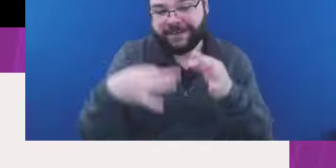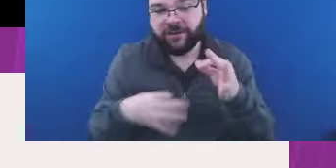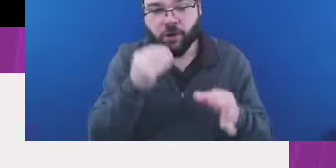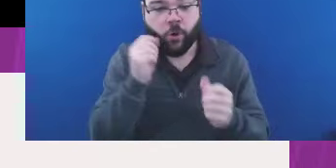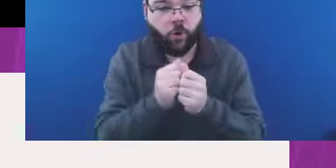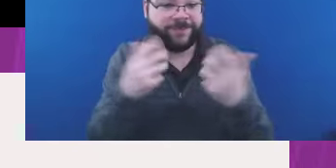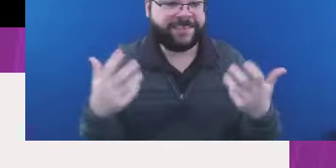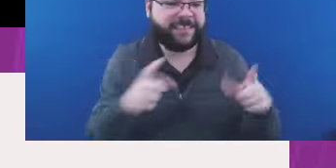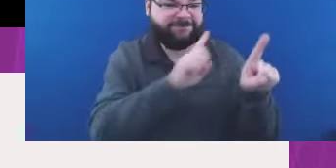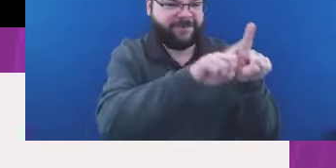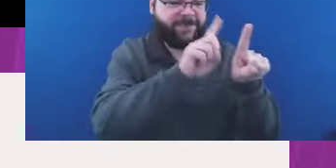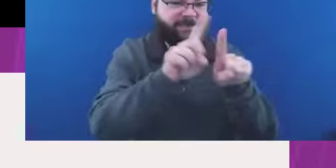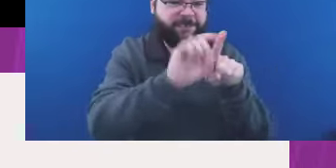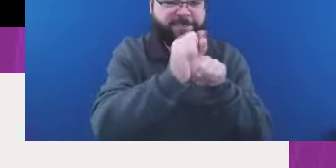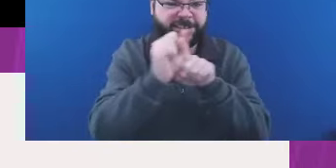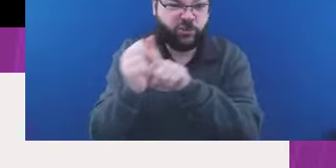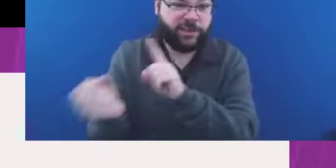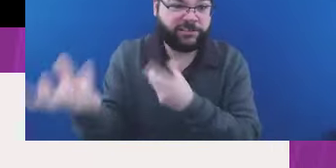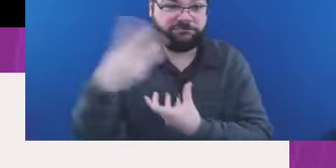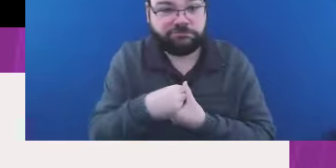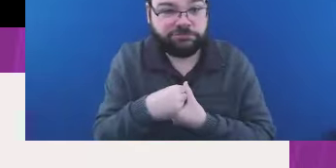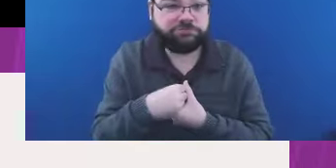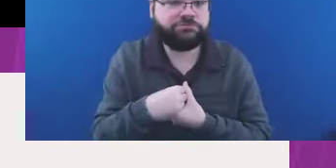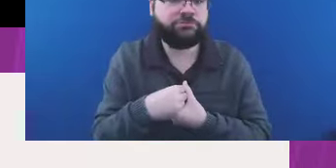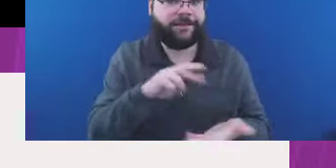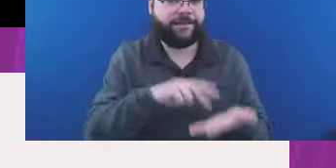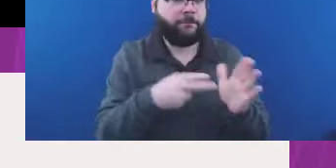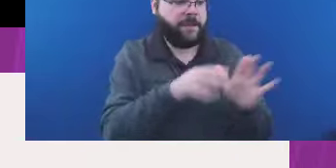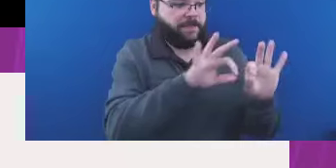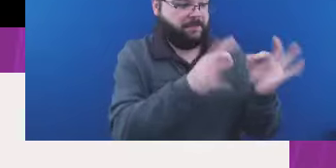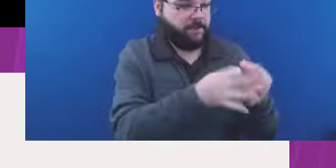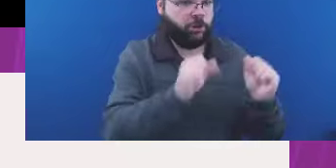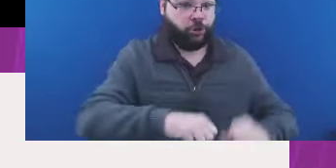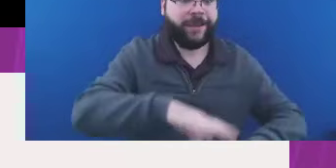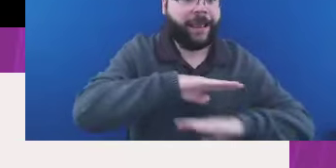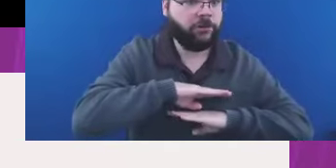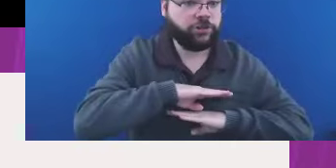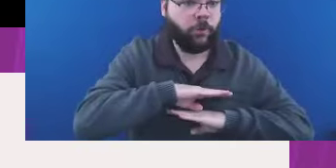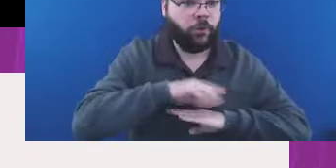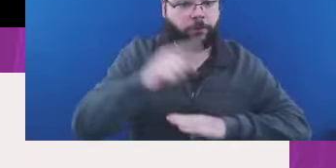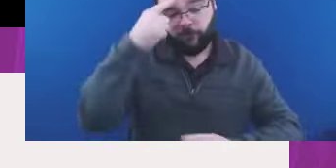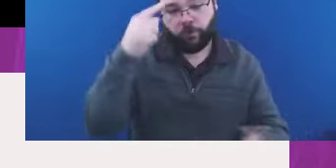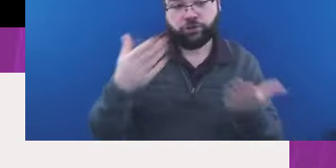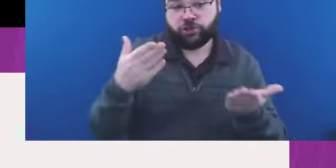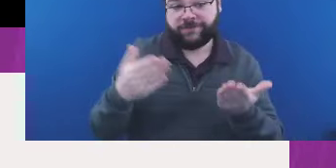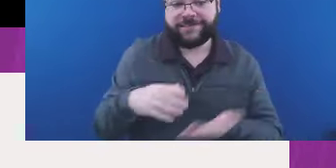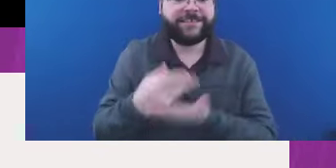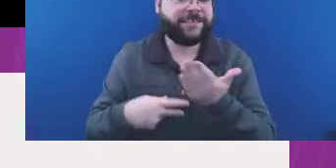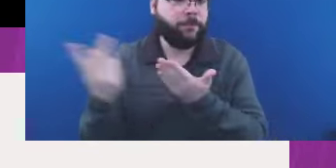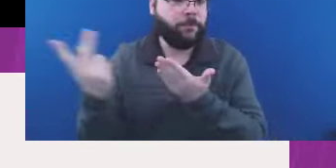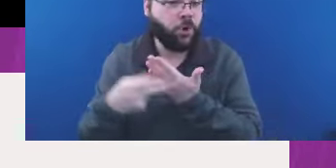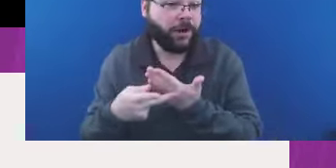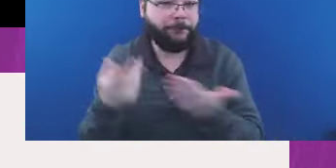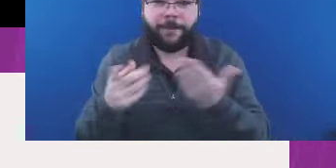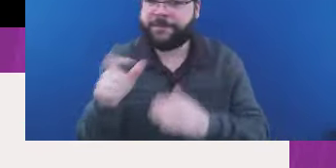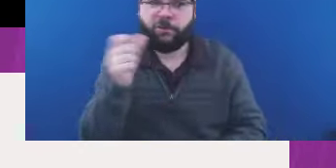different circumstances that it encompasses that would make families eligible for services, and some programs may not understand